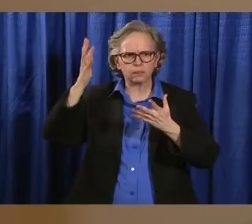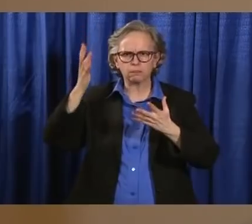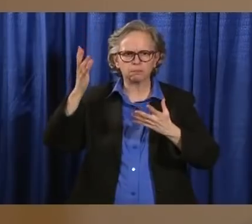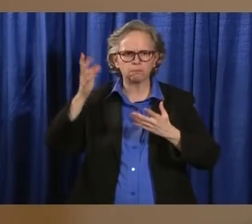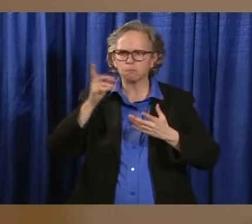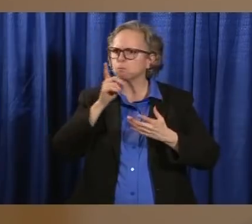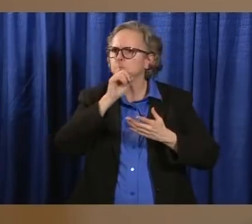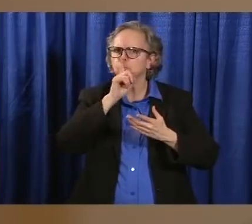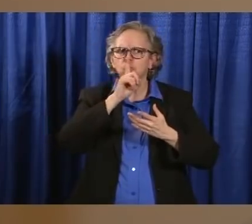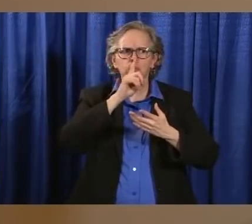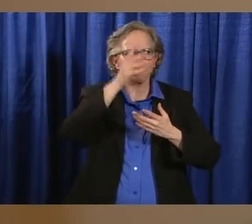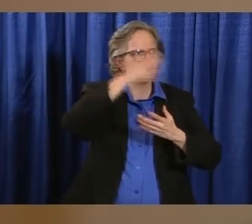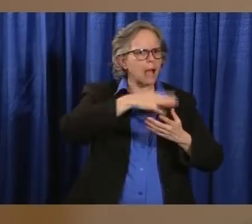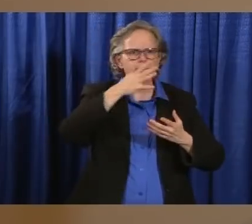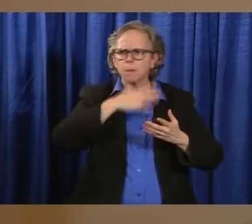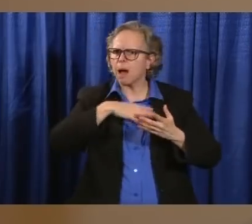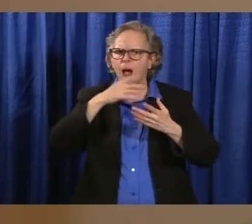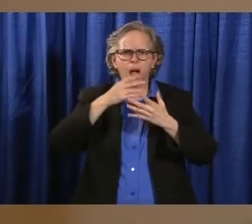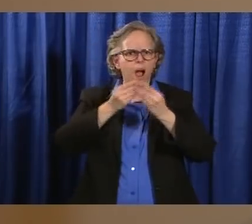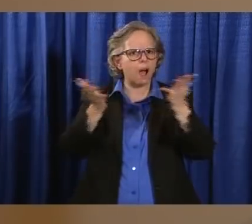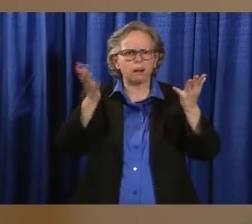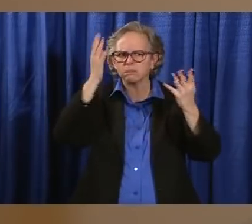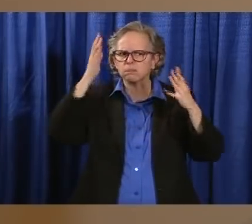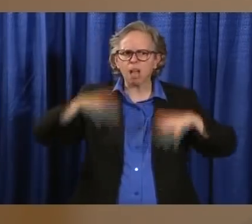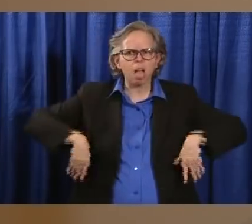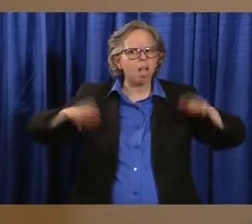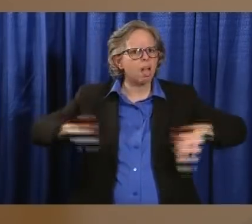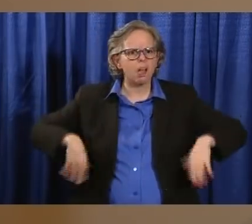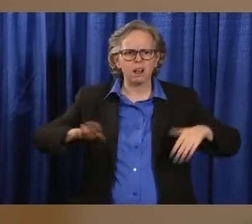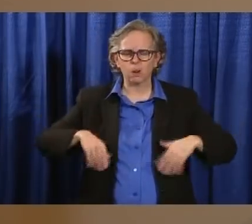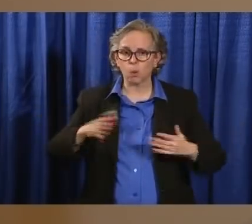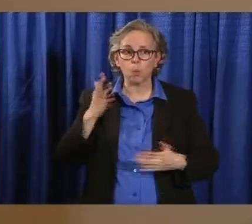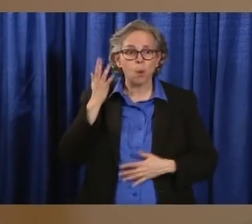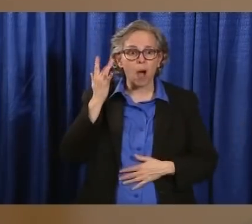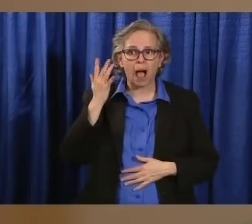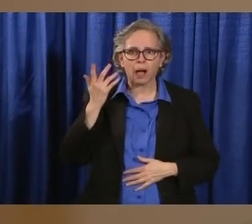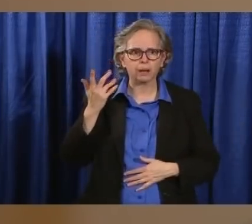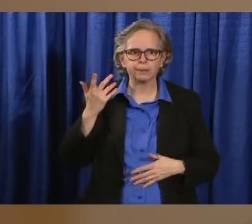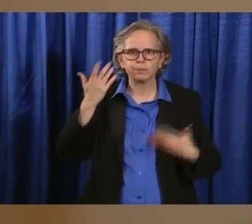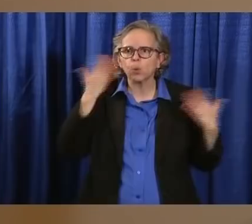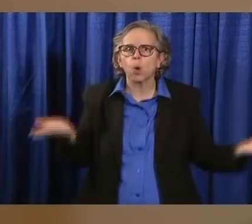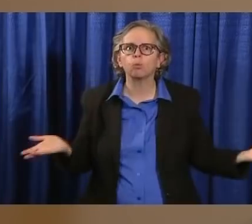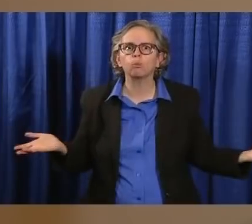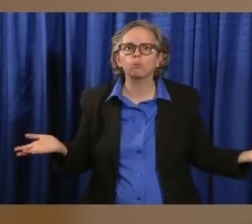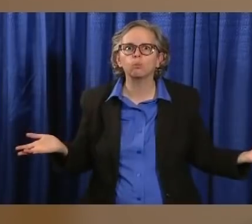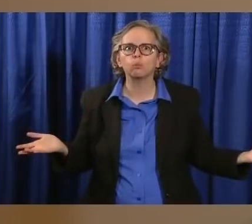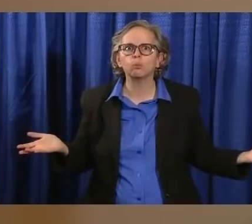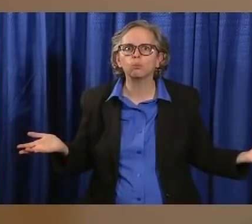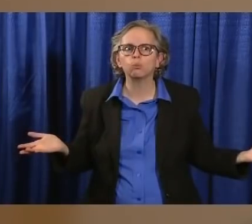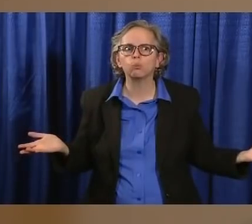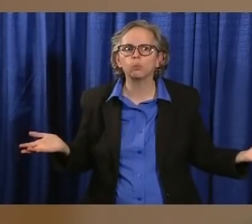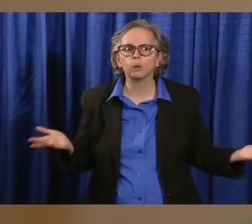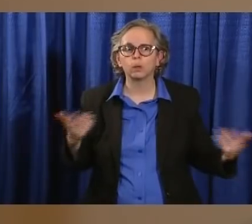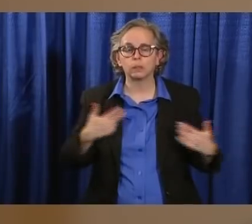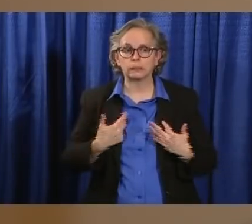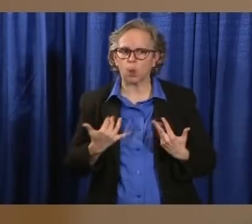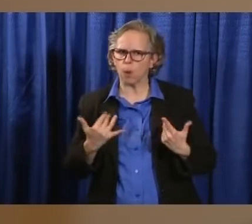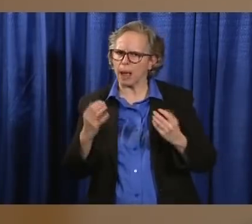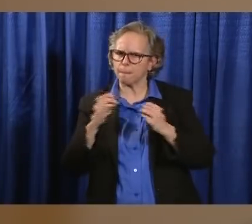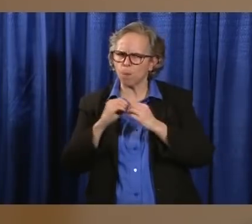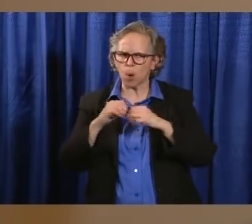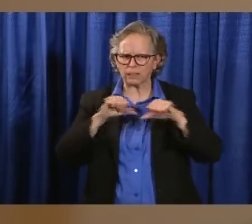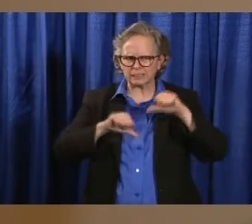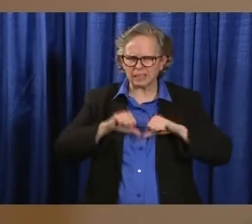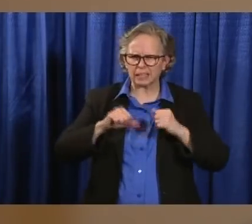this to tell sometimes what that data actually means. It's going to be layers upon layers of science to help elucidate